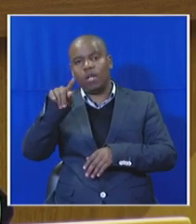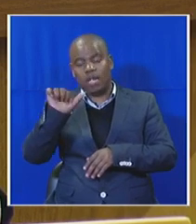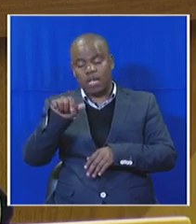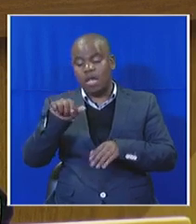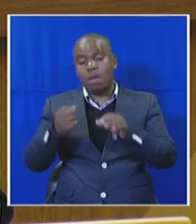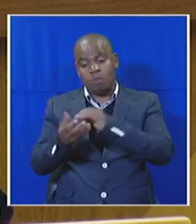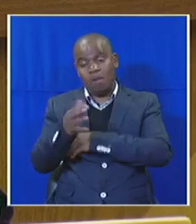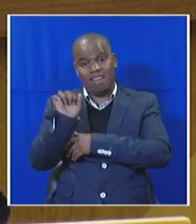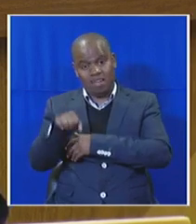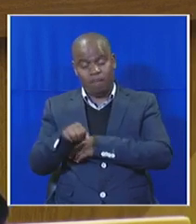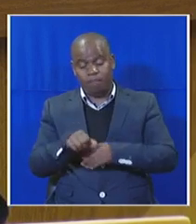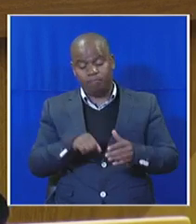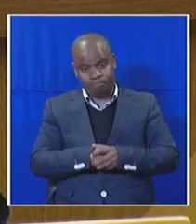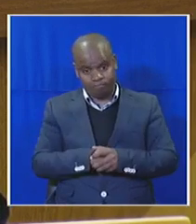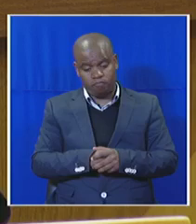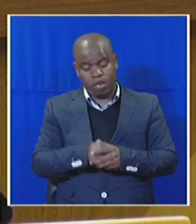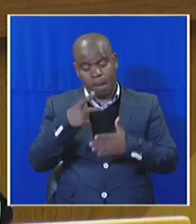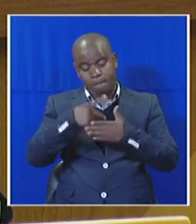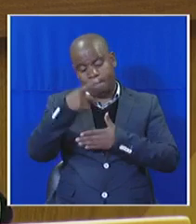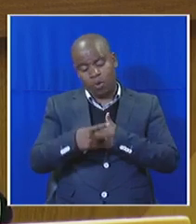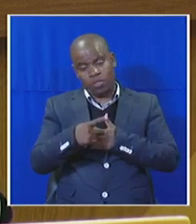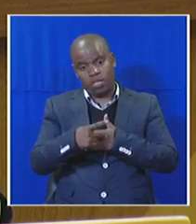kilometer array project near